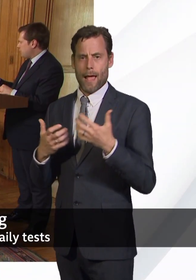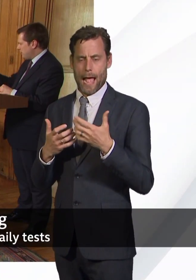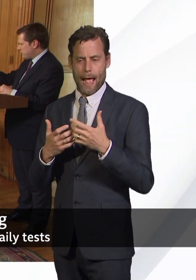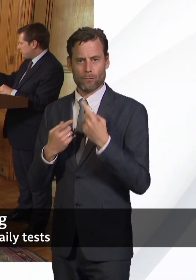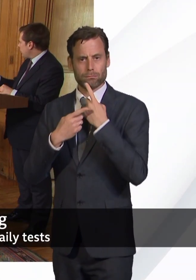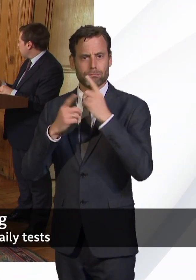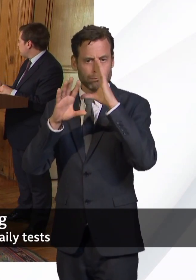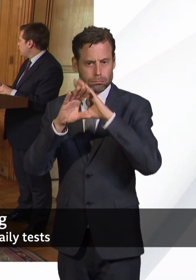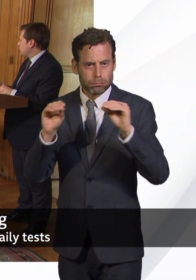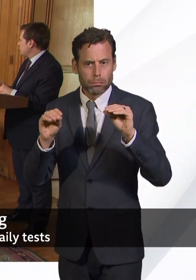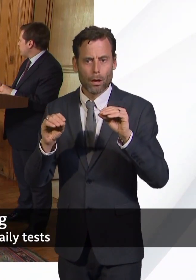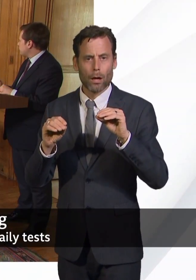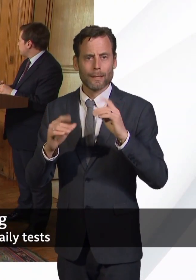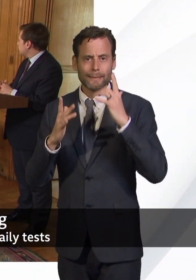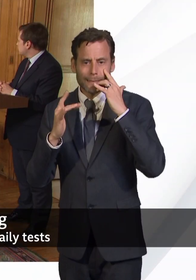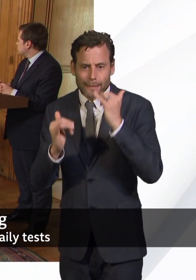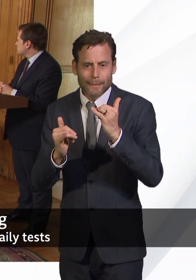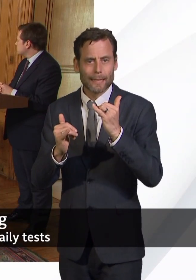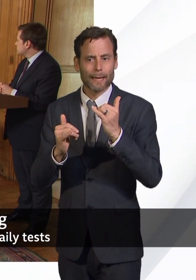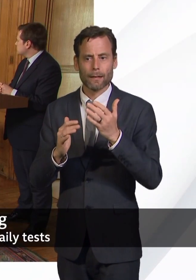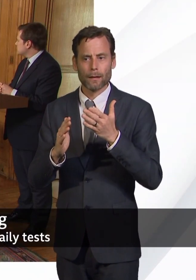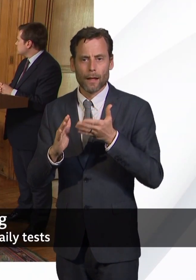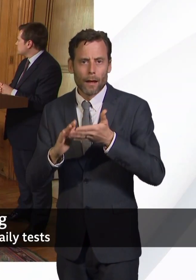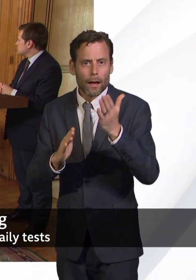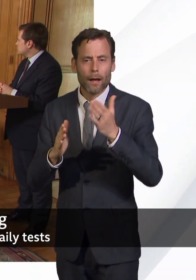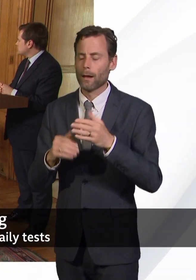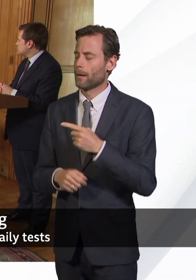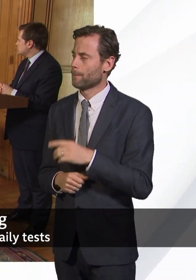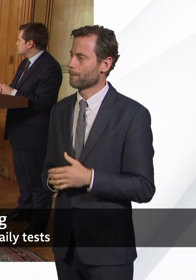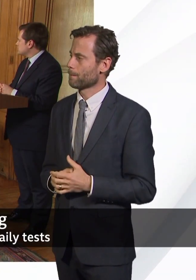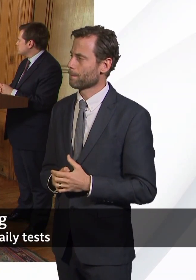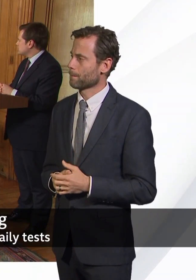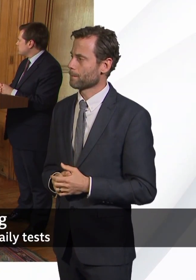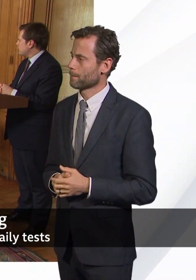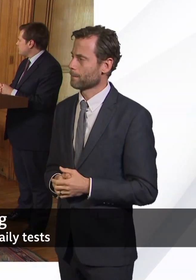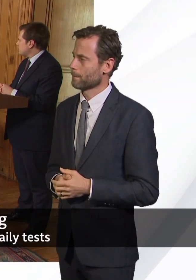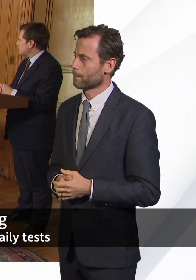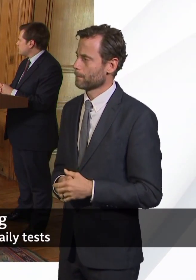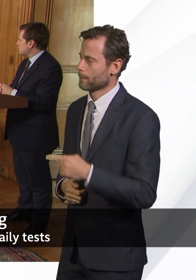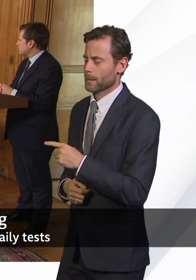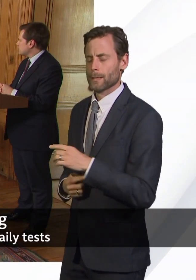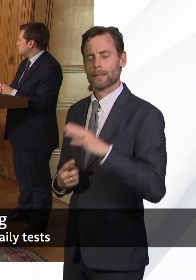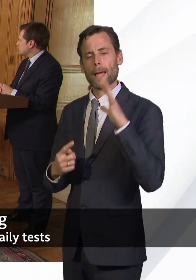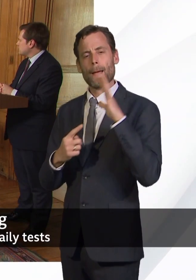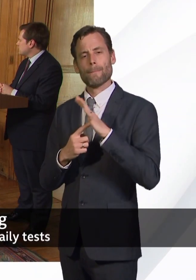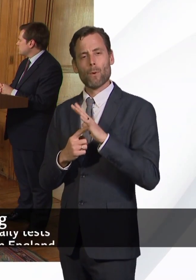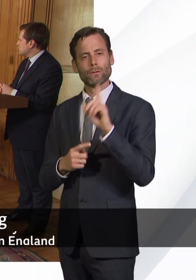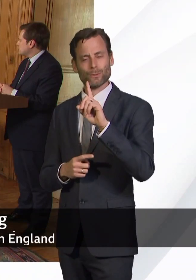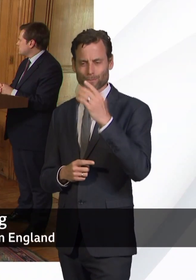over time, which I think is the heart of your question. Shall I explain that, and then you can come back? I mean, I think it's really important